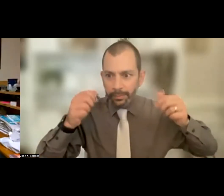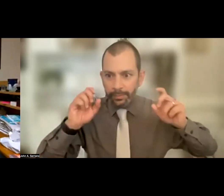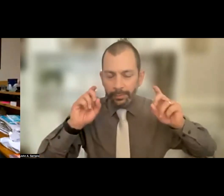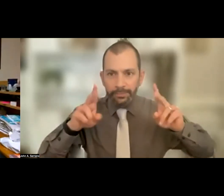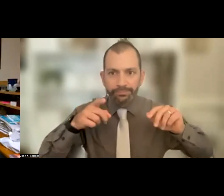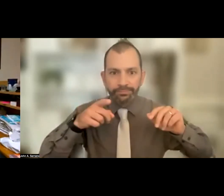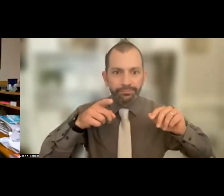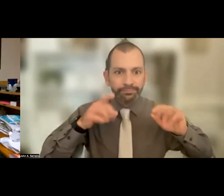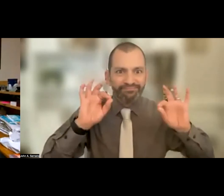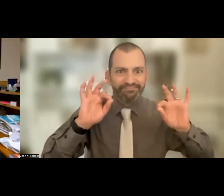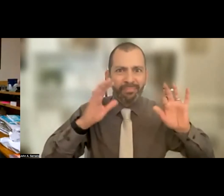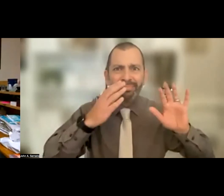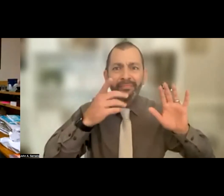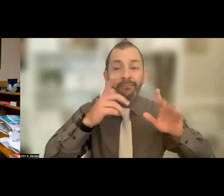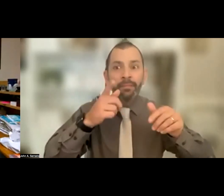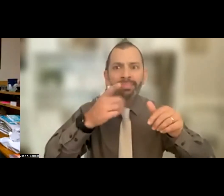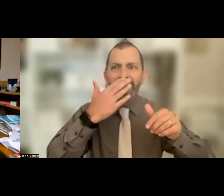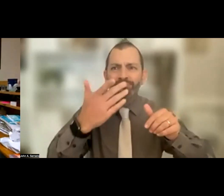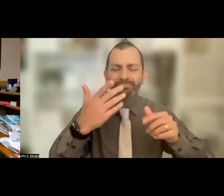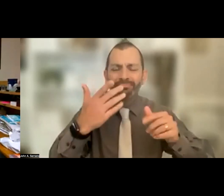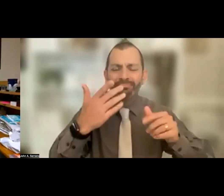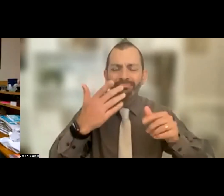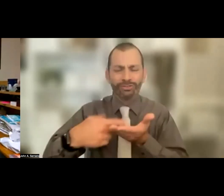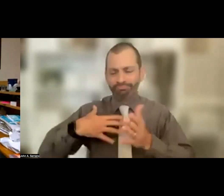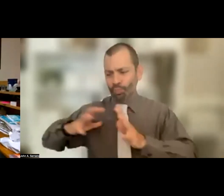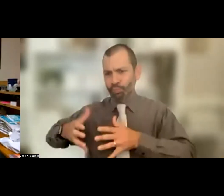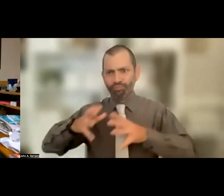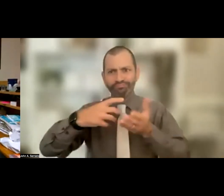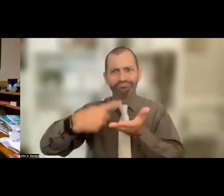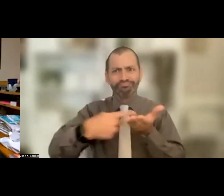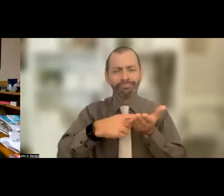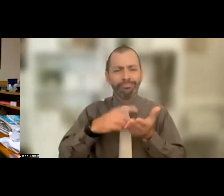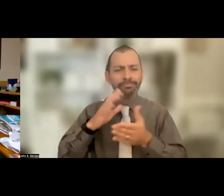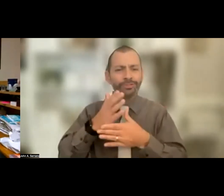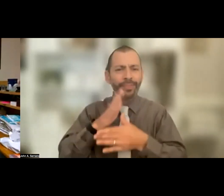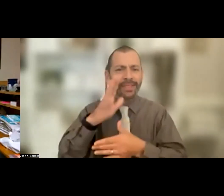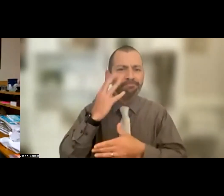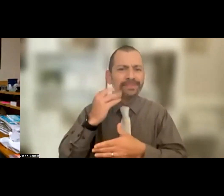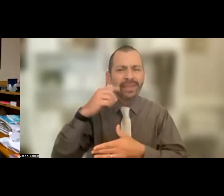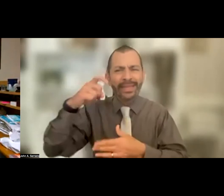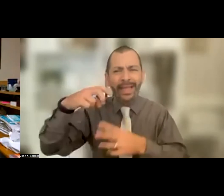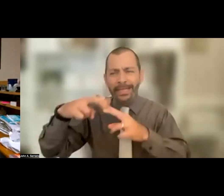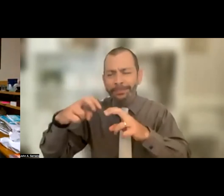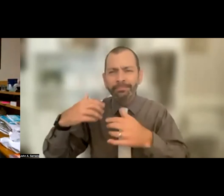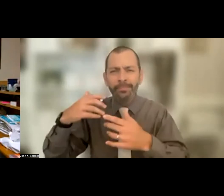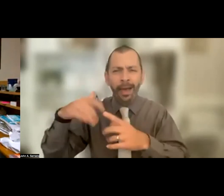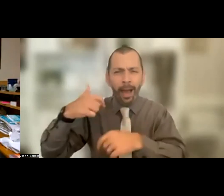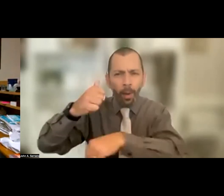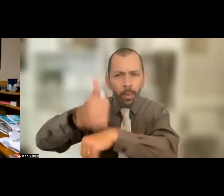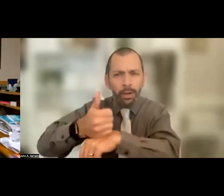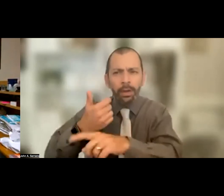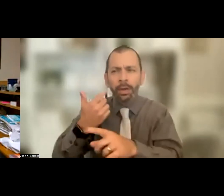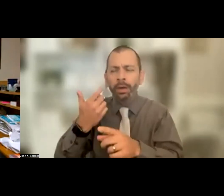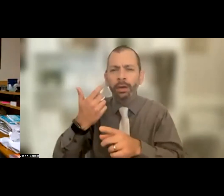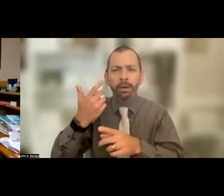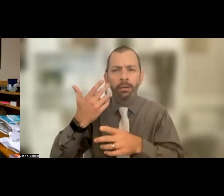Okay. All right, so we're back. Thank you for the group discussion, the breakout rooms.